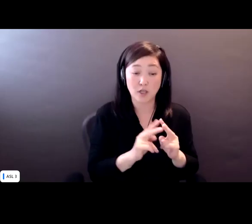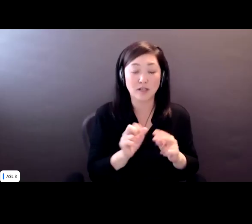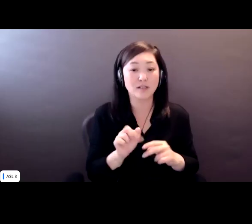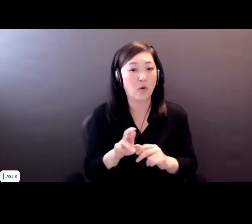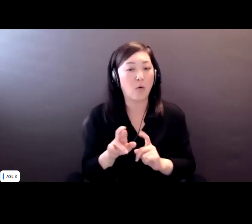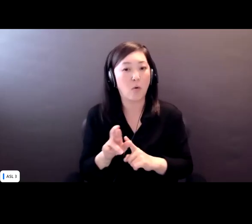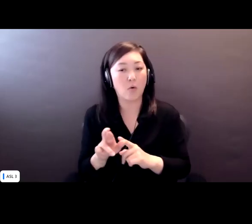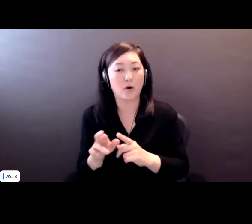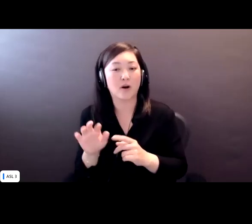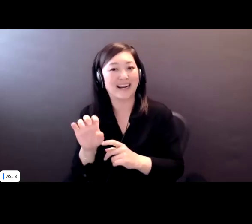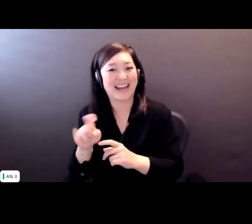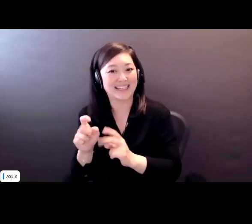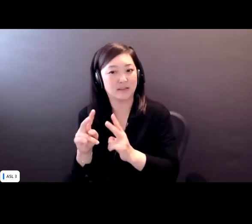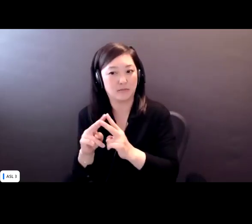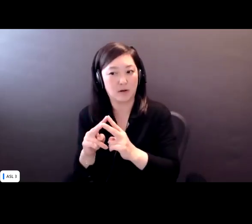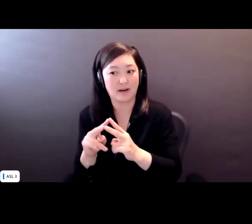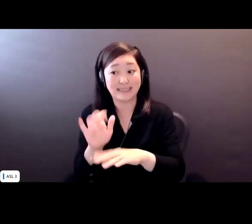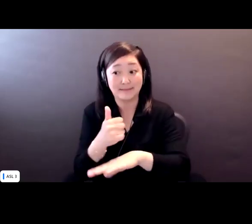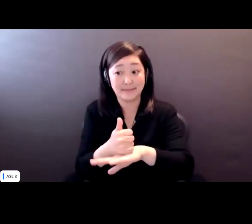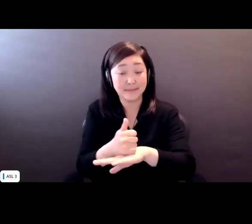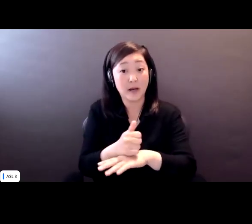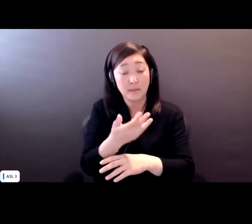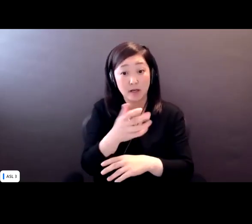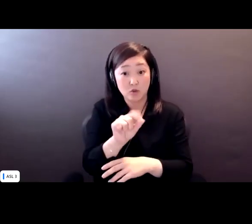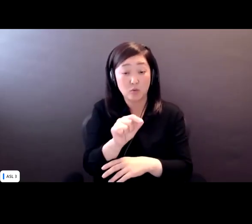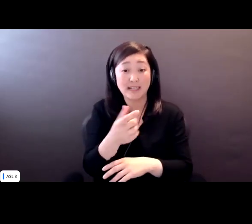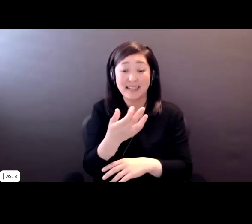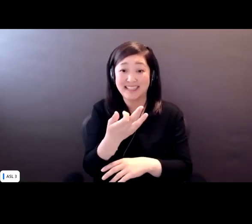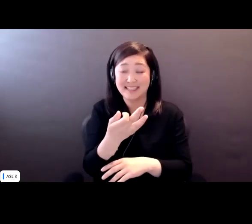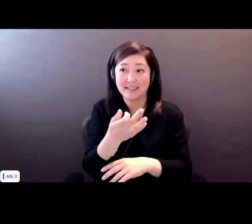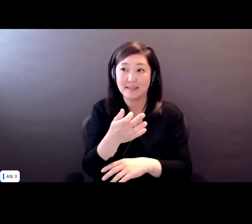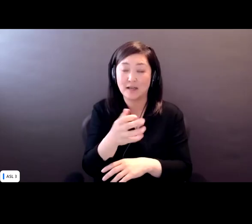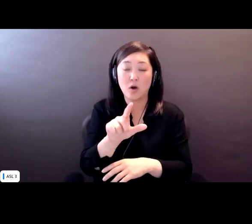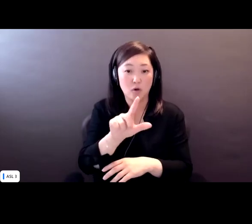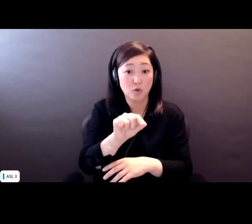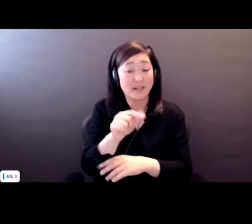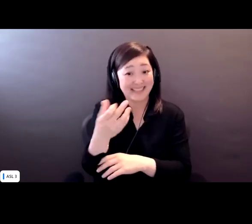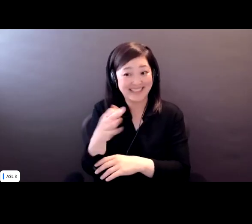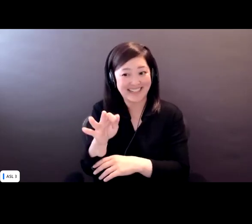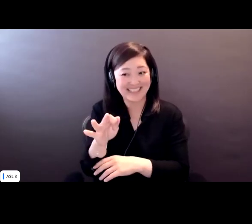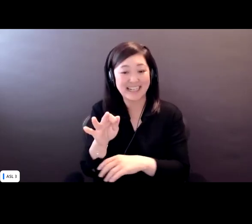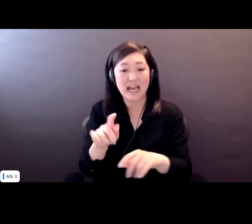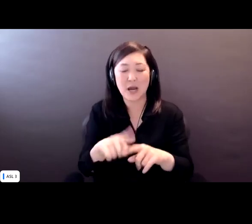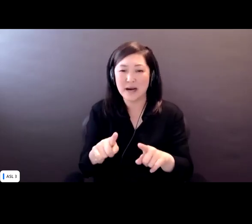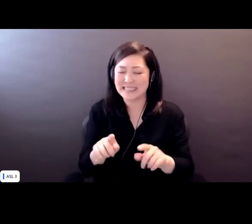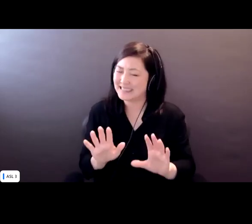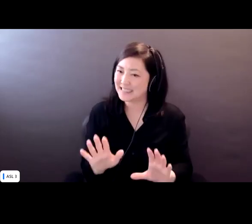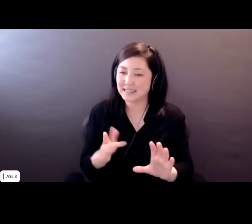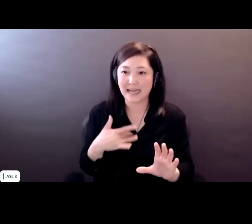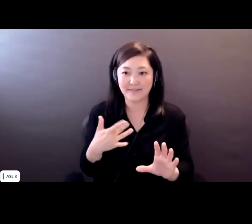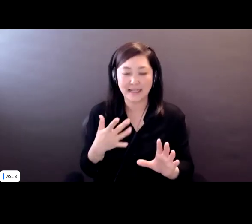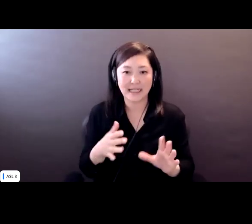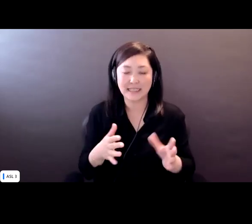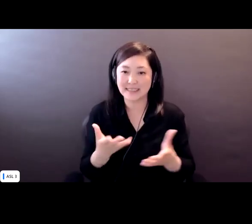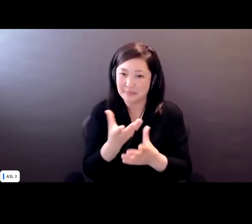in place since 2019, and in my view, is also out of step with the growing